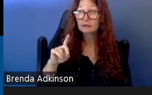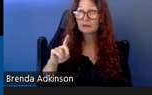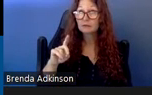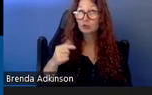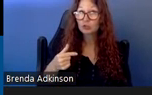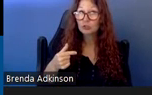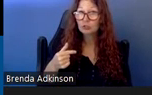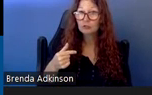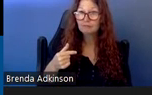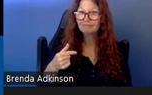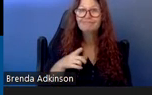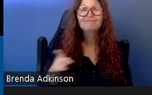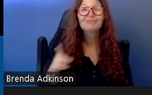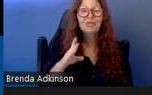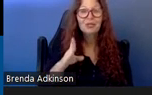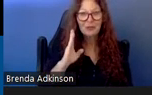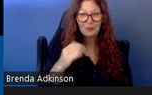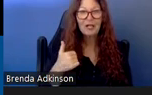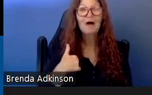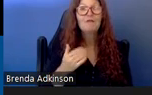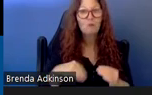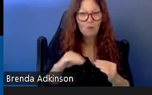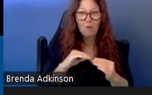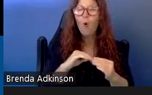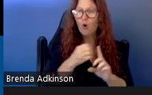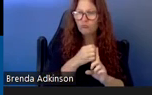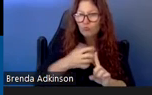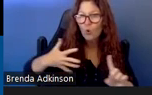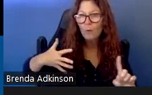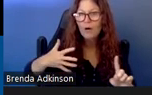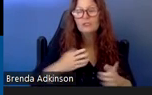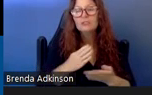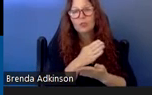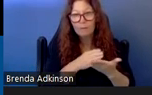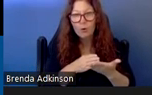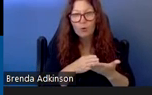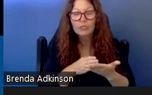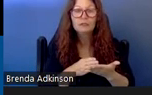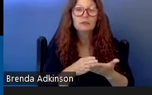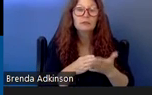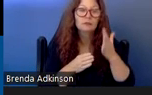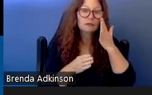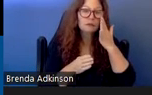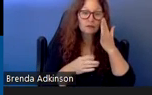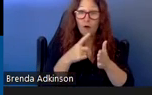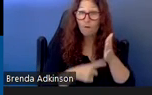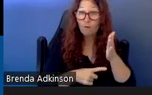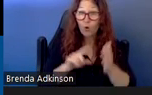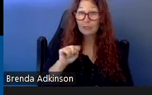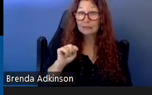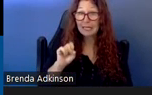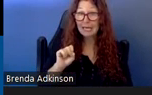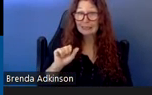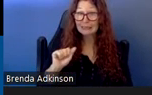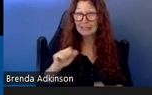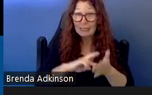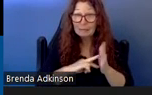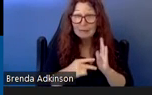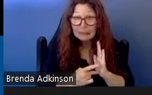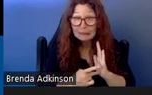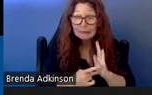There'll be a more robust component of what TSA is.